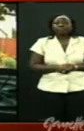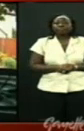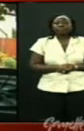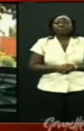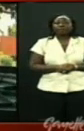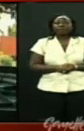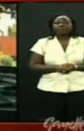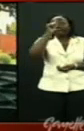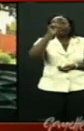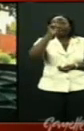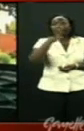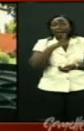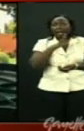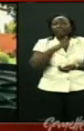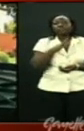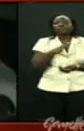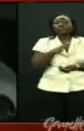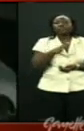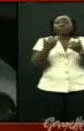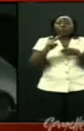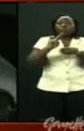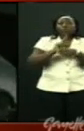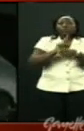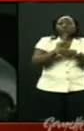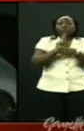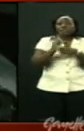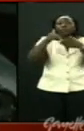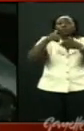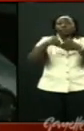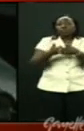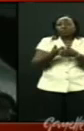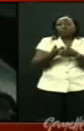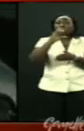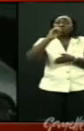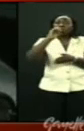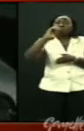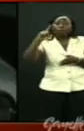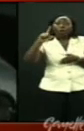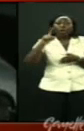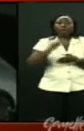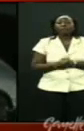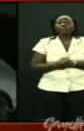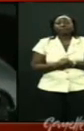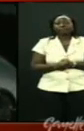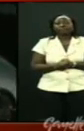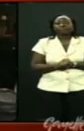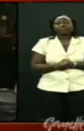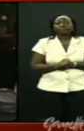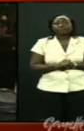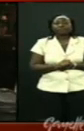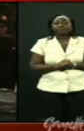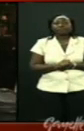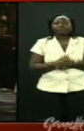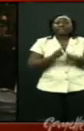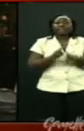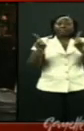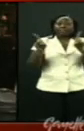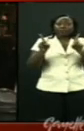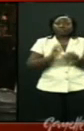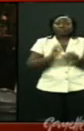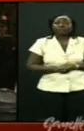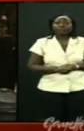25 homes in the town that have been testing a new renewable heating oil for use in existing domestic systems. So what they did is they put